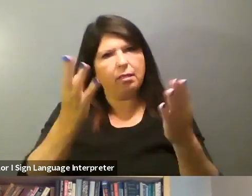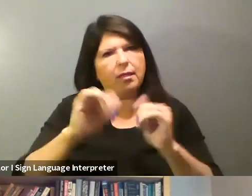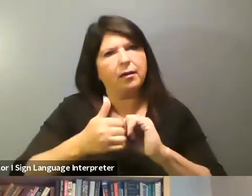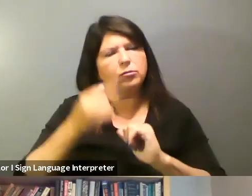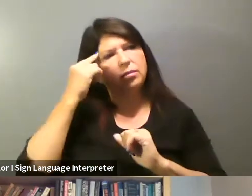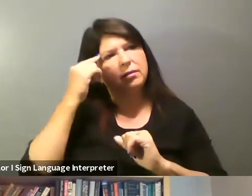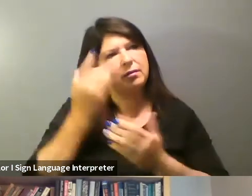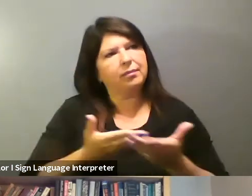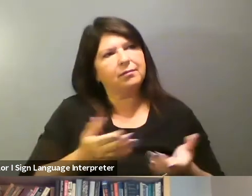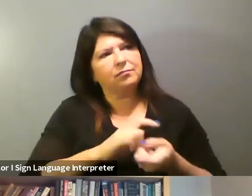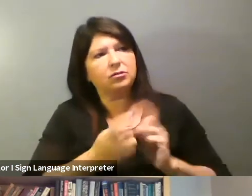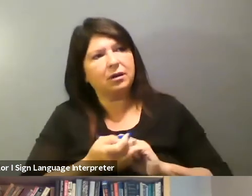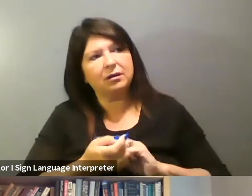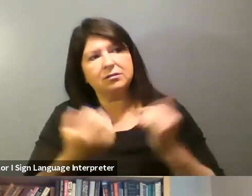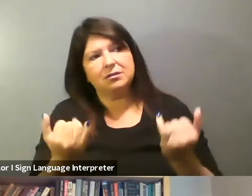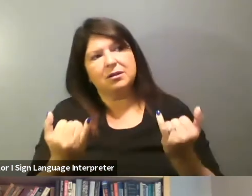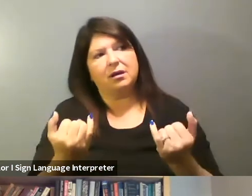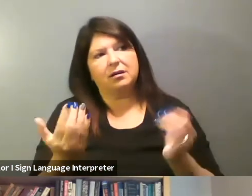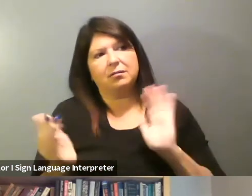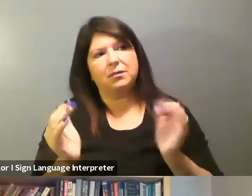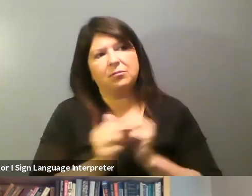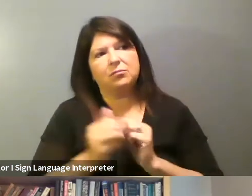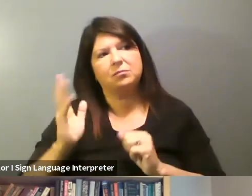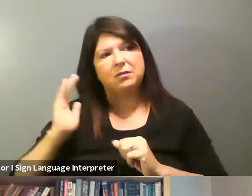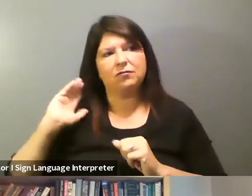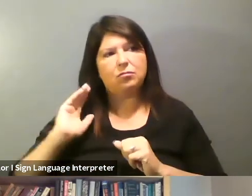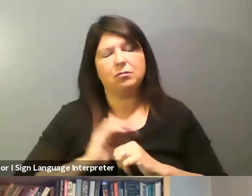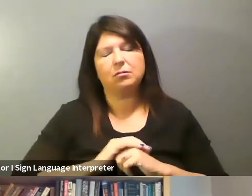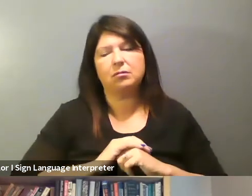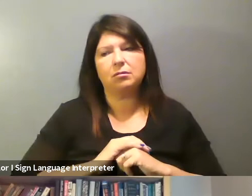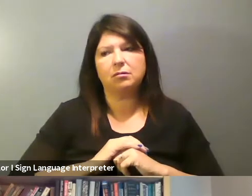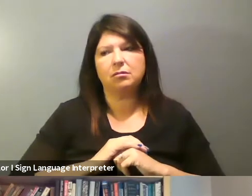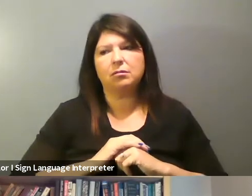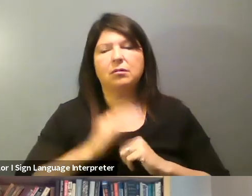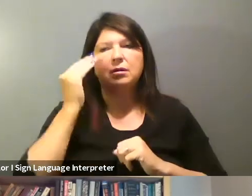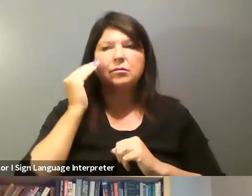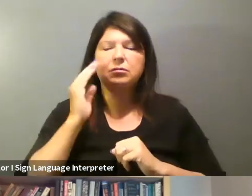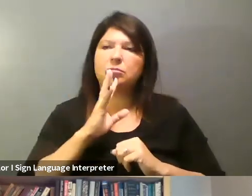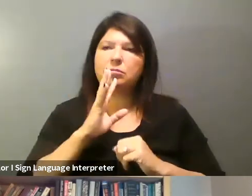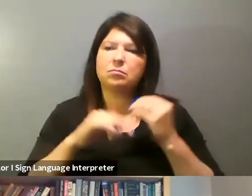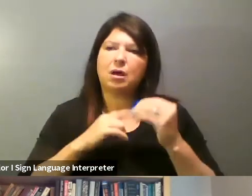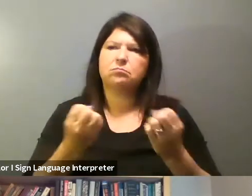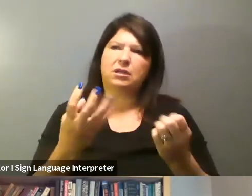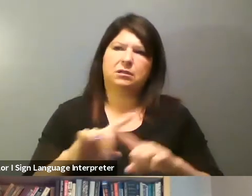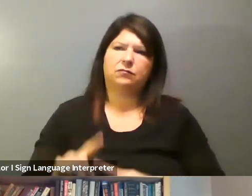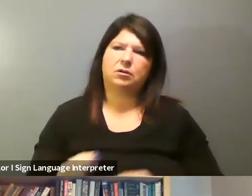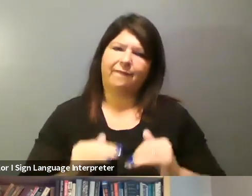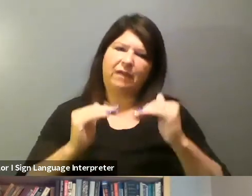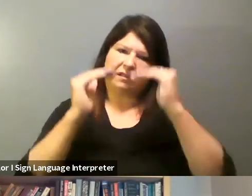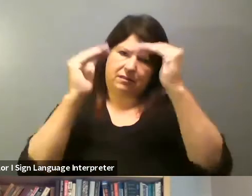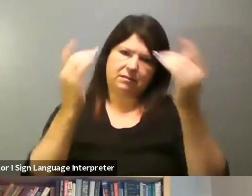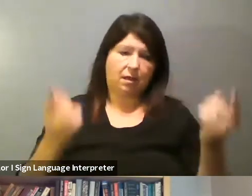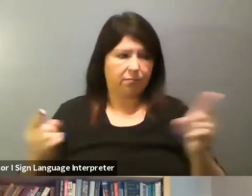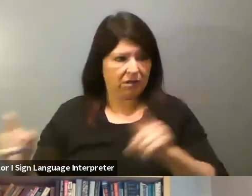Do you think that any advancements have been made, and a film like this can help advance it? What do you think about